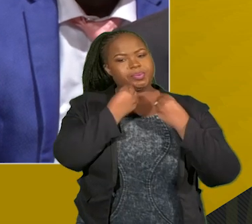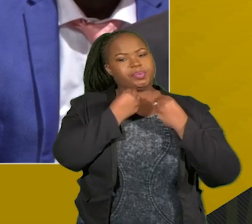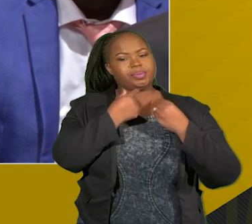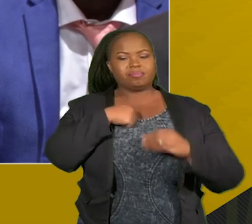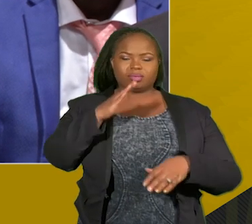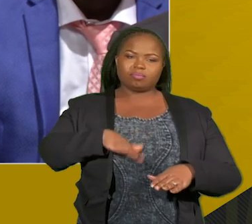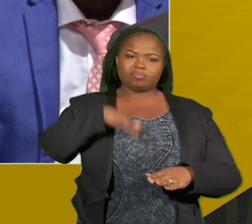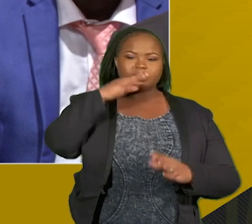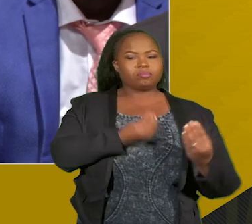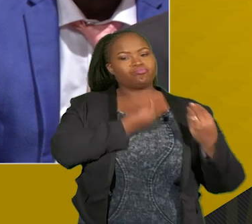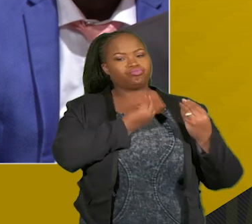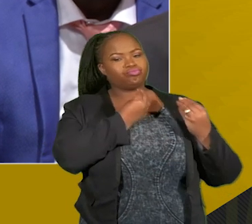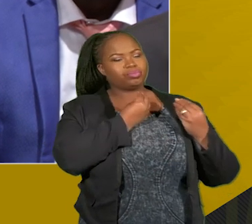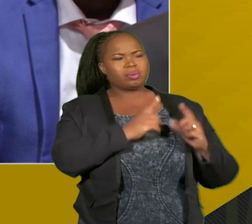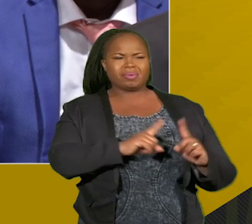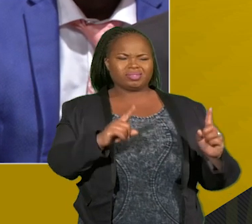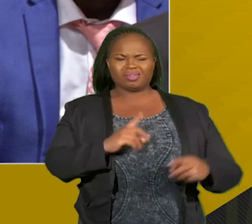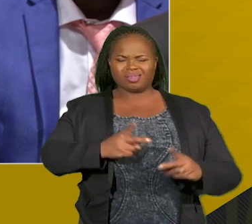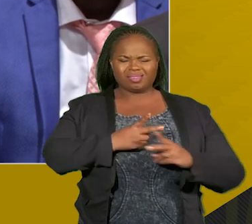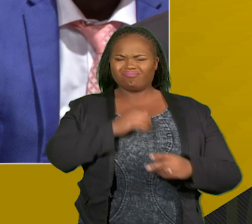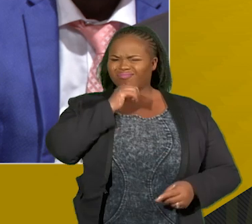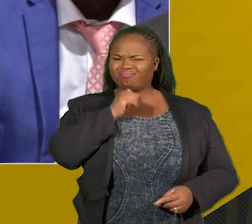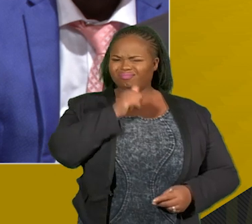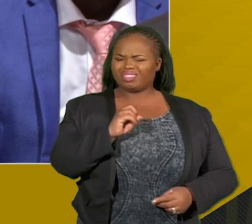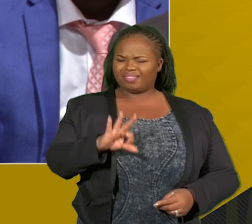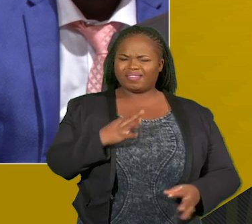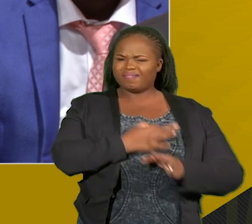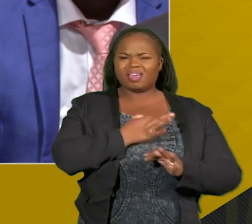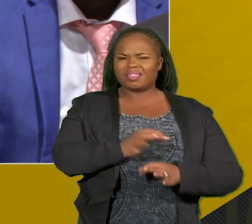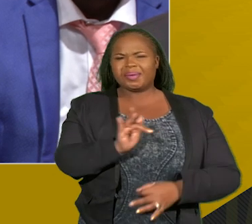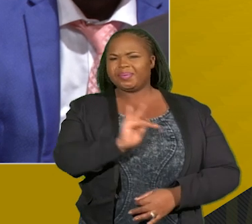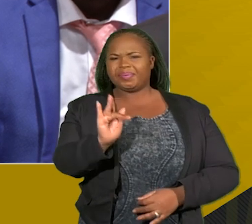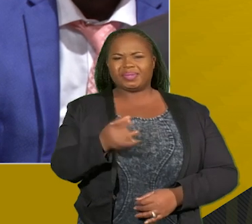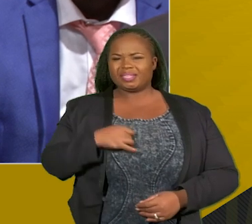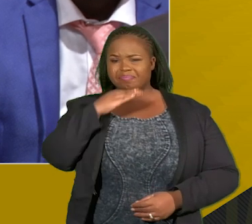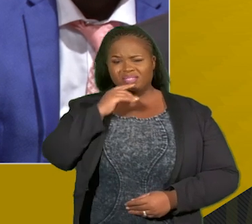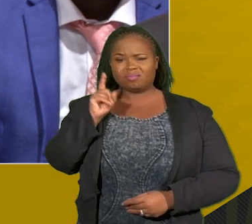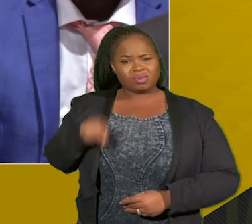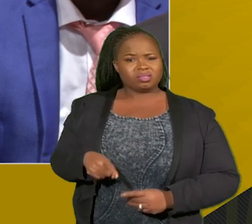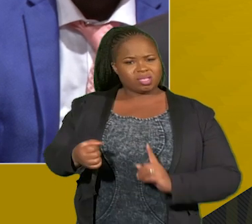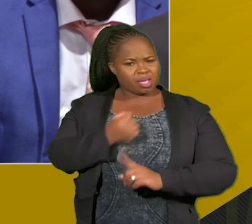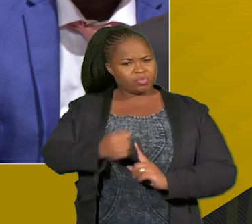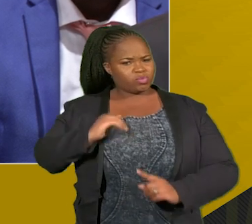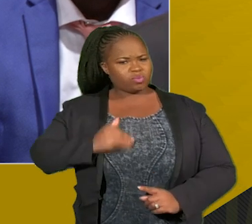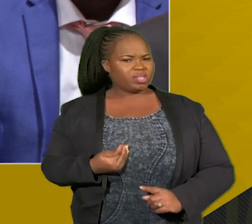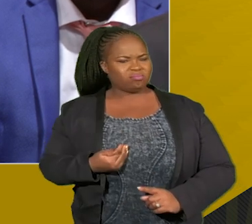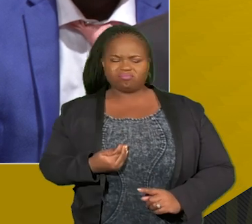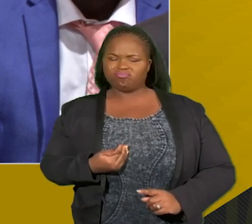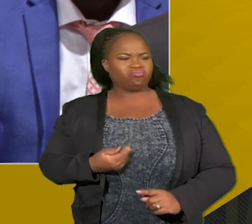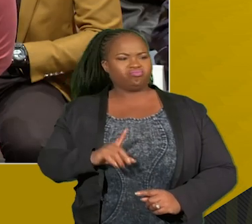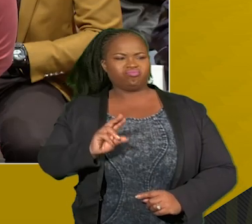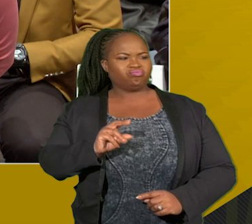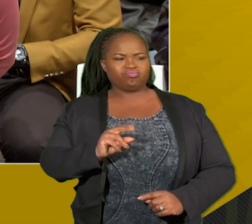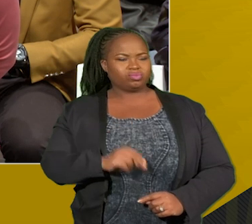it's also not an excuse that you don't have a father figure and you have to be abusive towards a woman. It's not an excuse le ukuthi